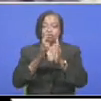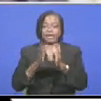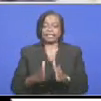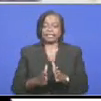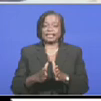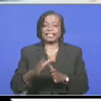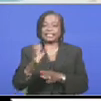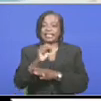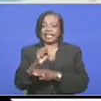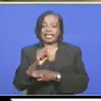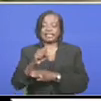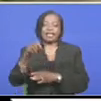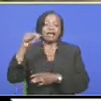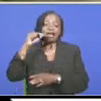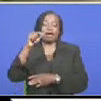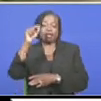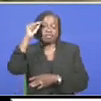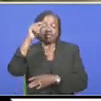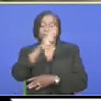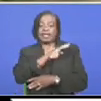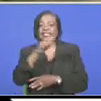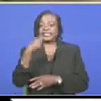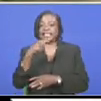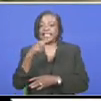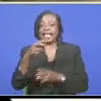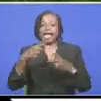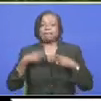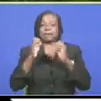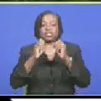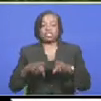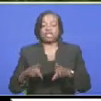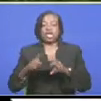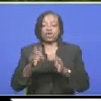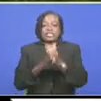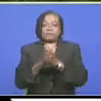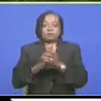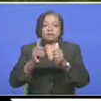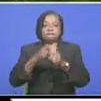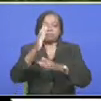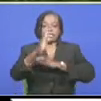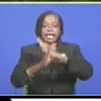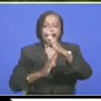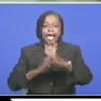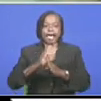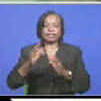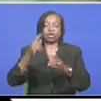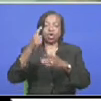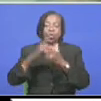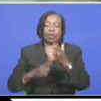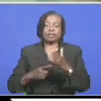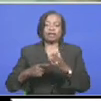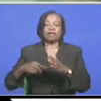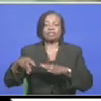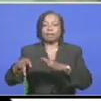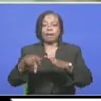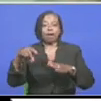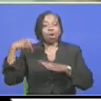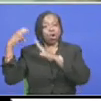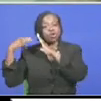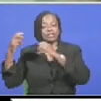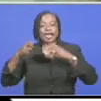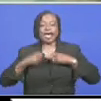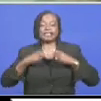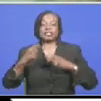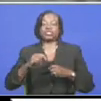says the tournament offers agents an opportunity to experience firsthand what the property has to offer, as well as the